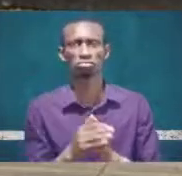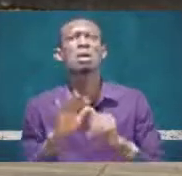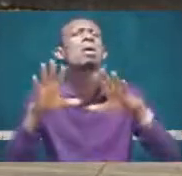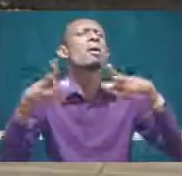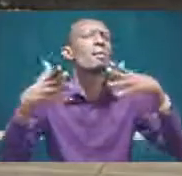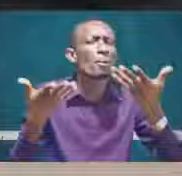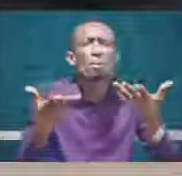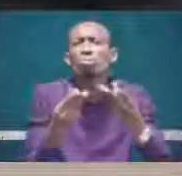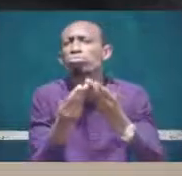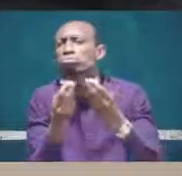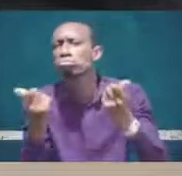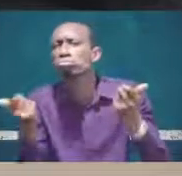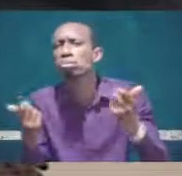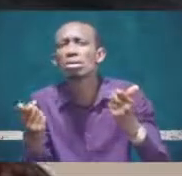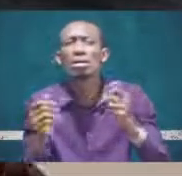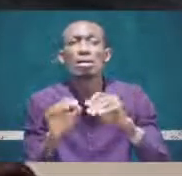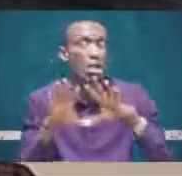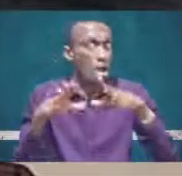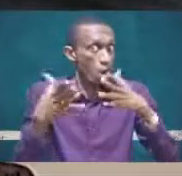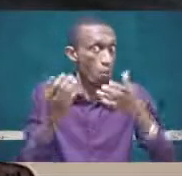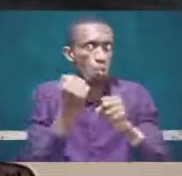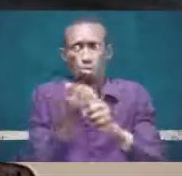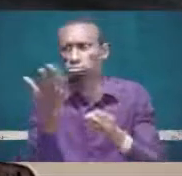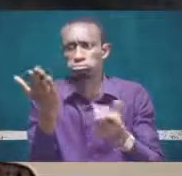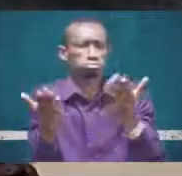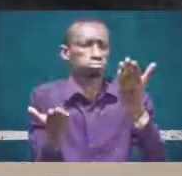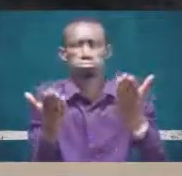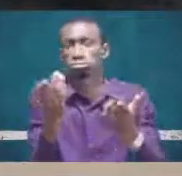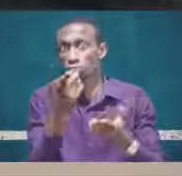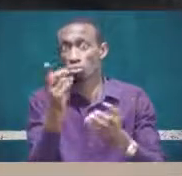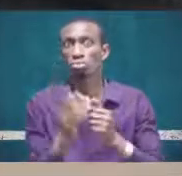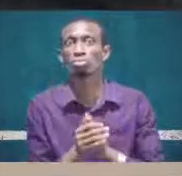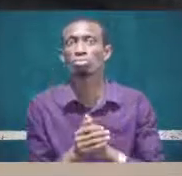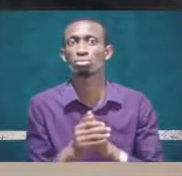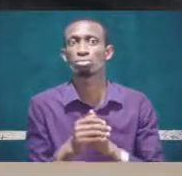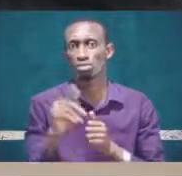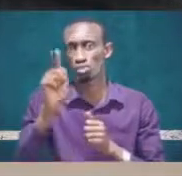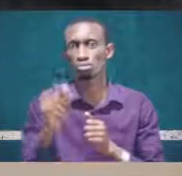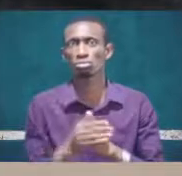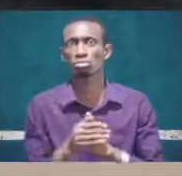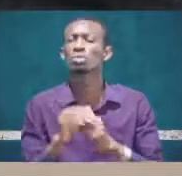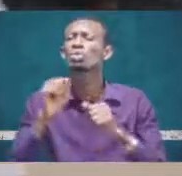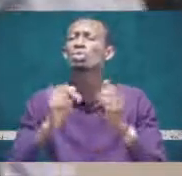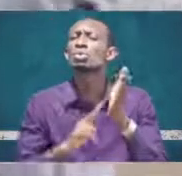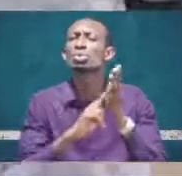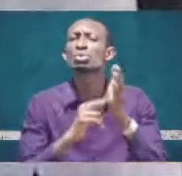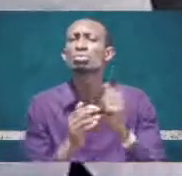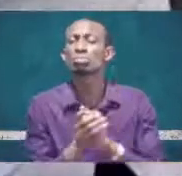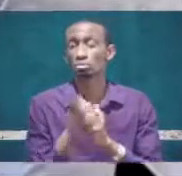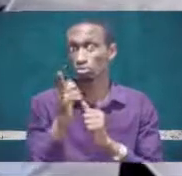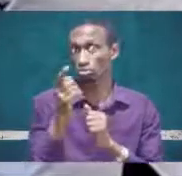How to solve, how to evaluate those kind of integral? We can use this trigonometric identity,